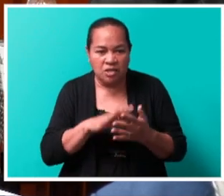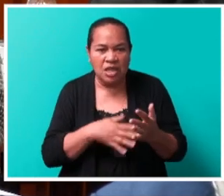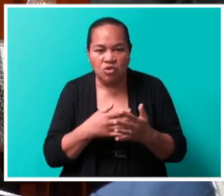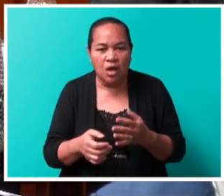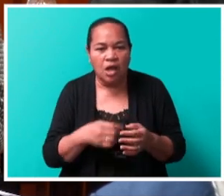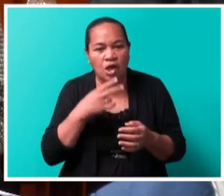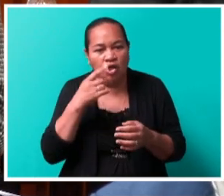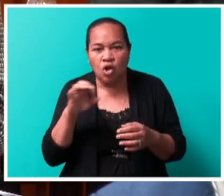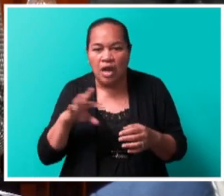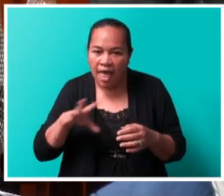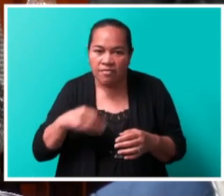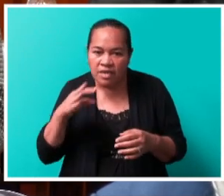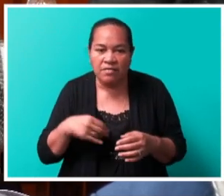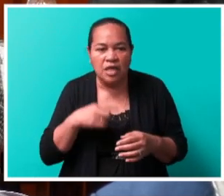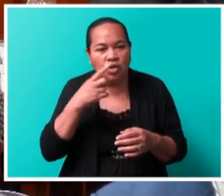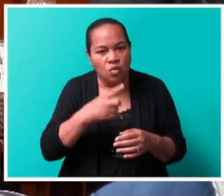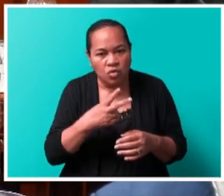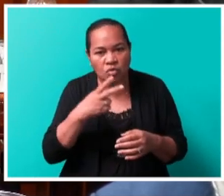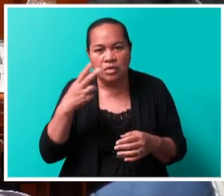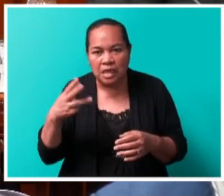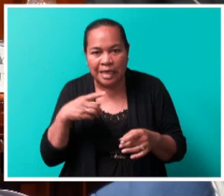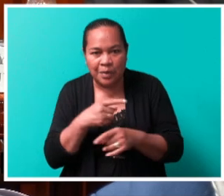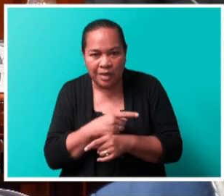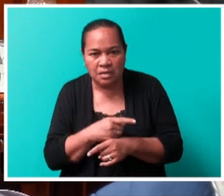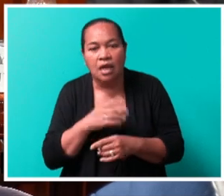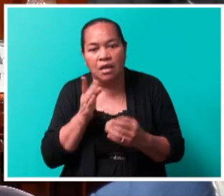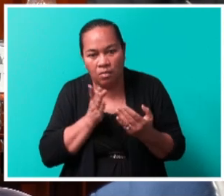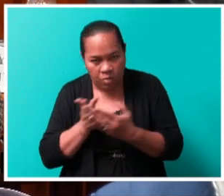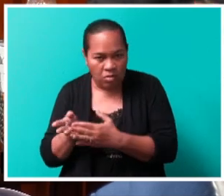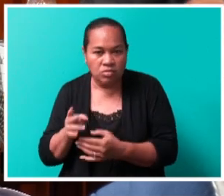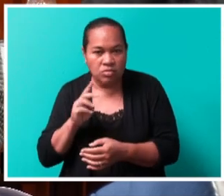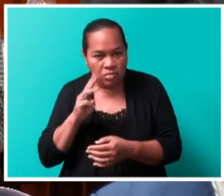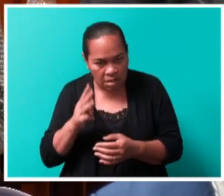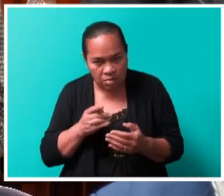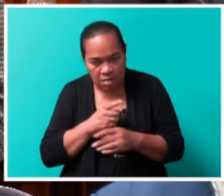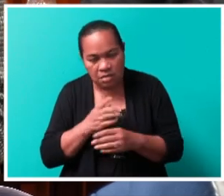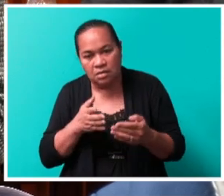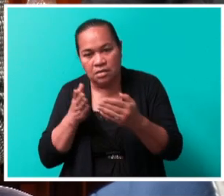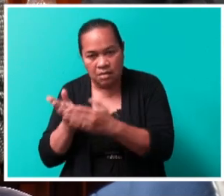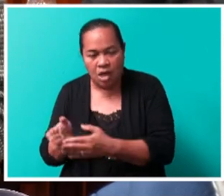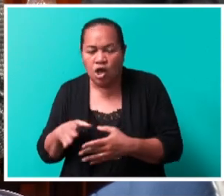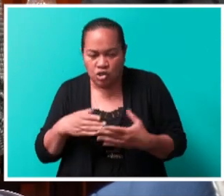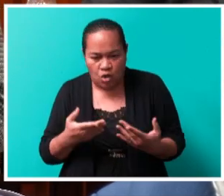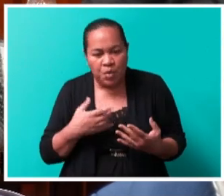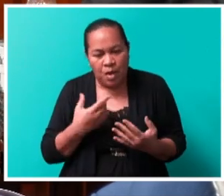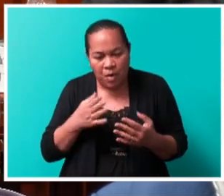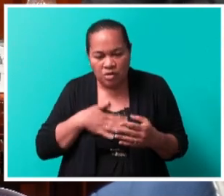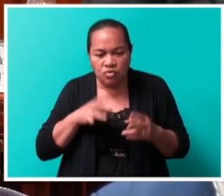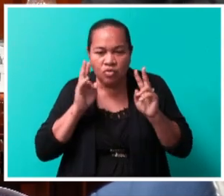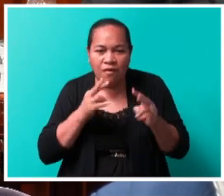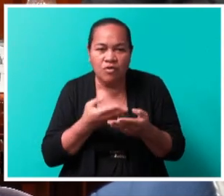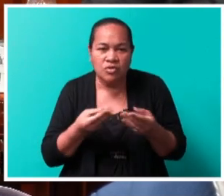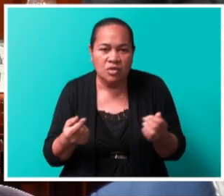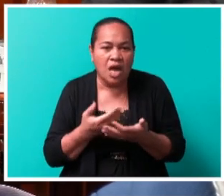emergencies, urgent government businesses, and time-sensitive economic activity, air services provide a higher impact solution within an integrated